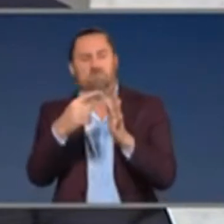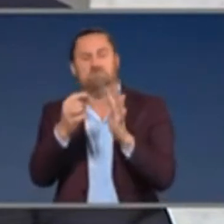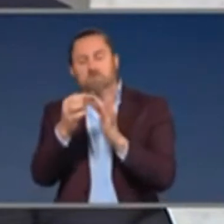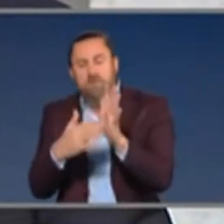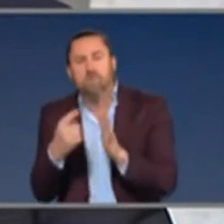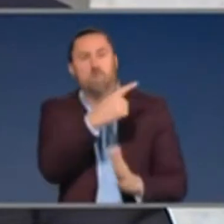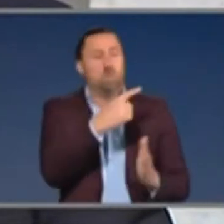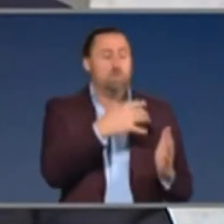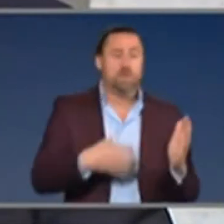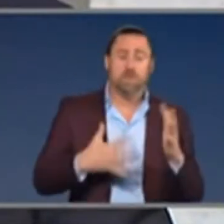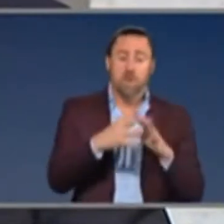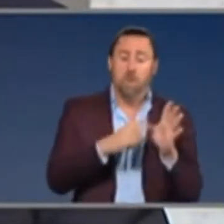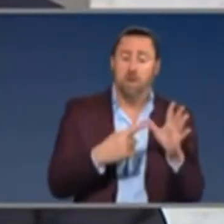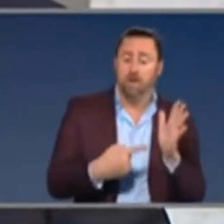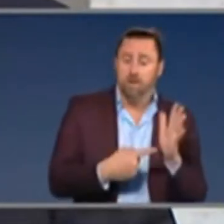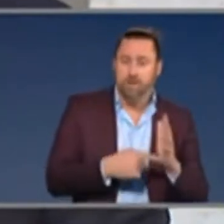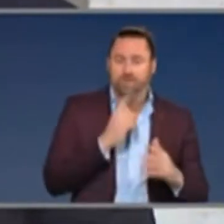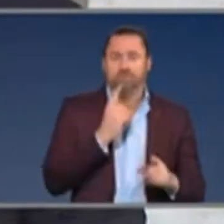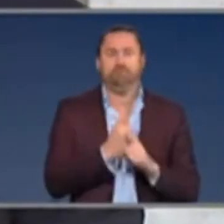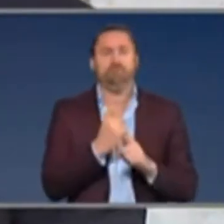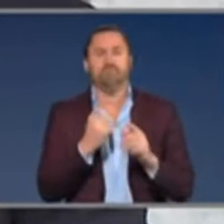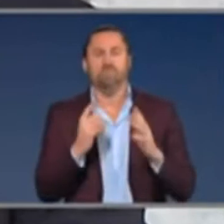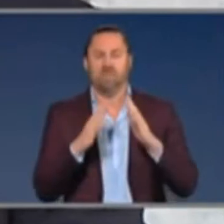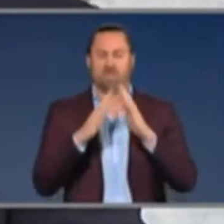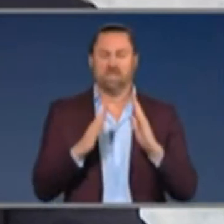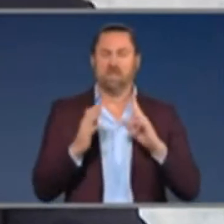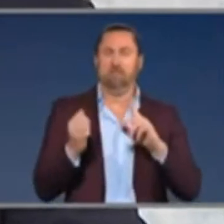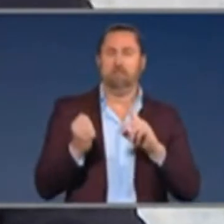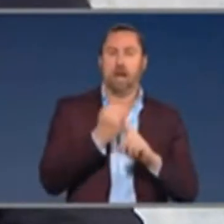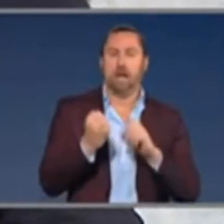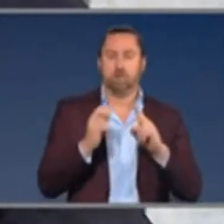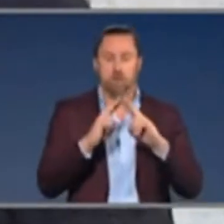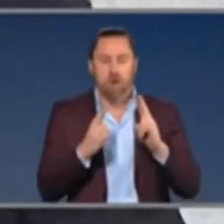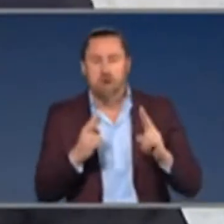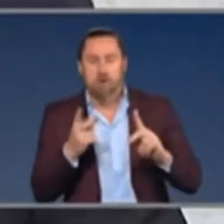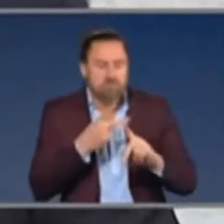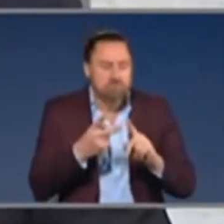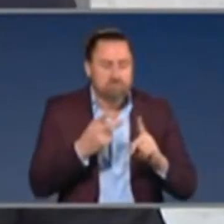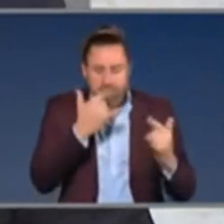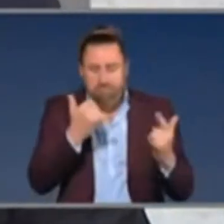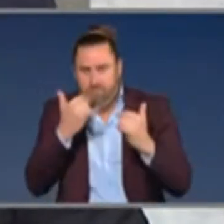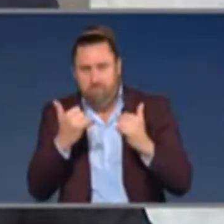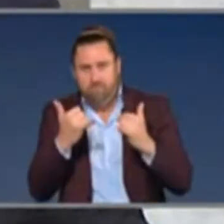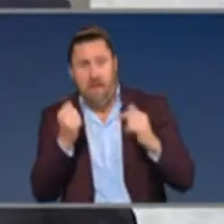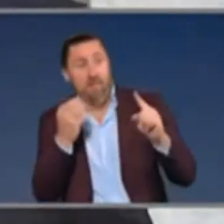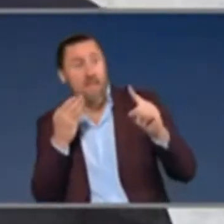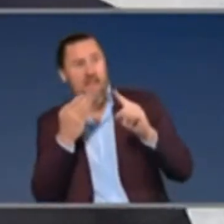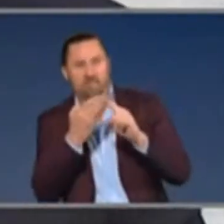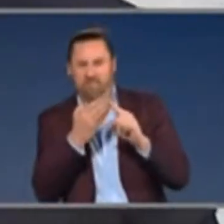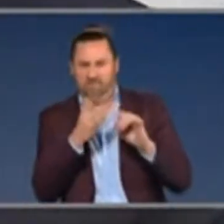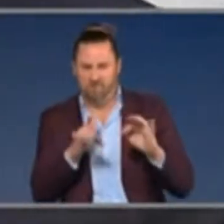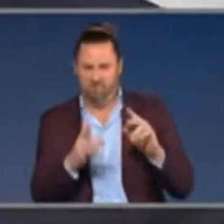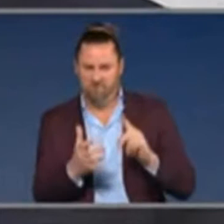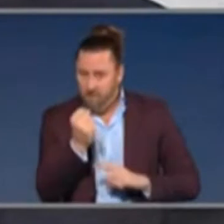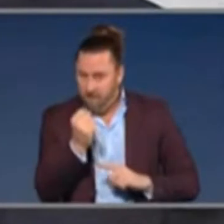been some criticism of the fact that the domestic violence target is not being announced today and it's going to continue to be